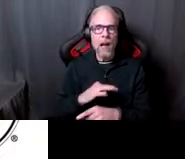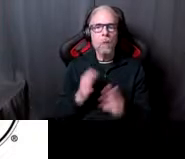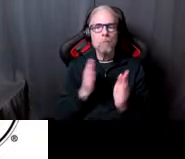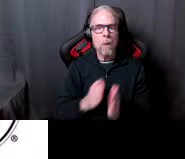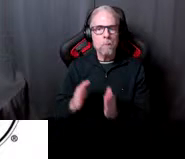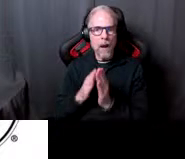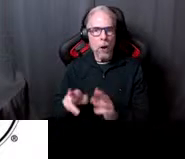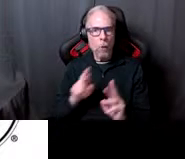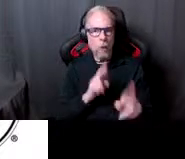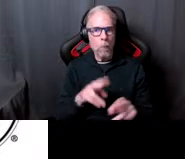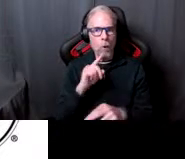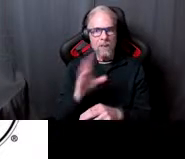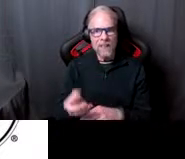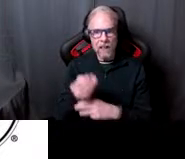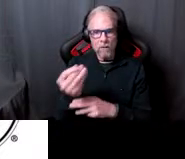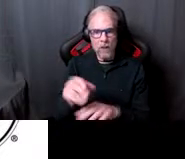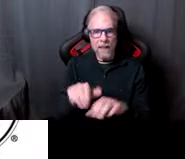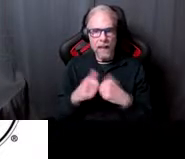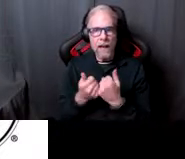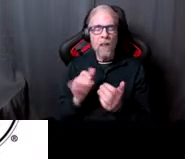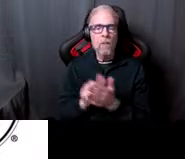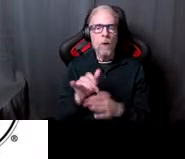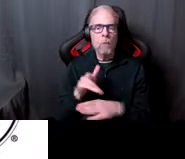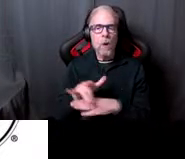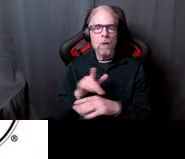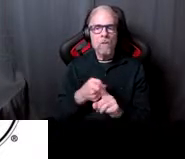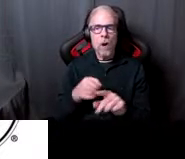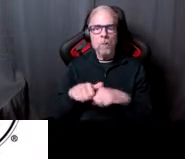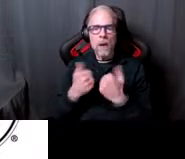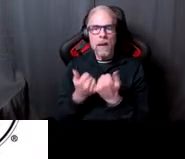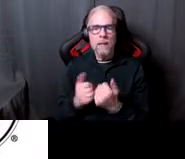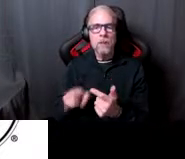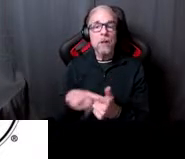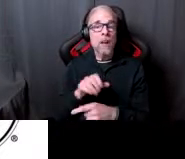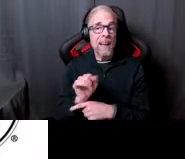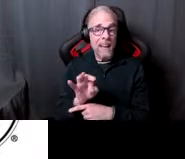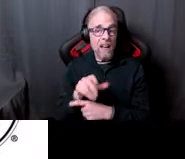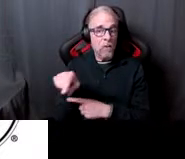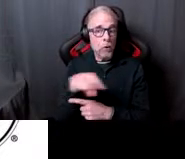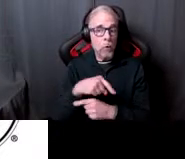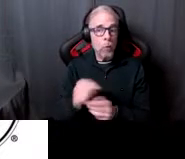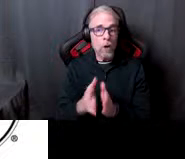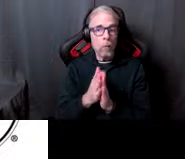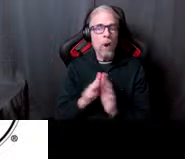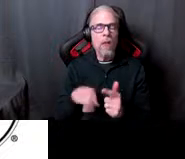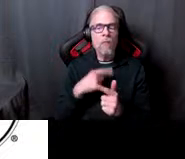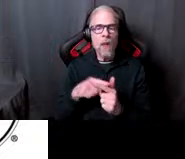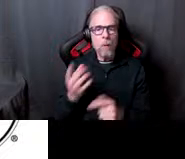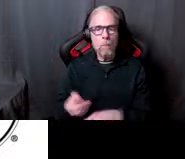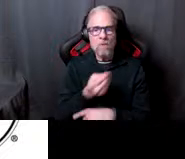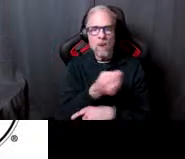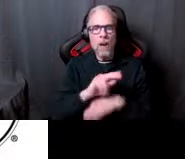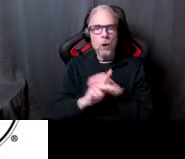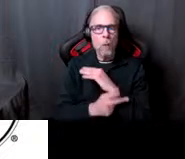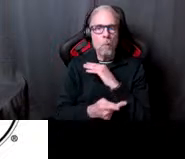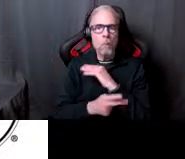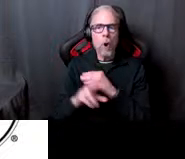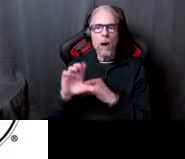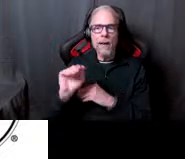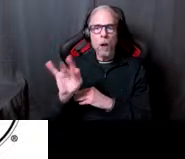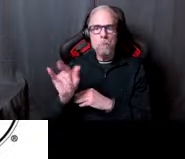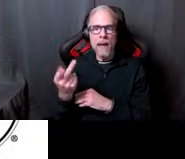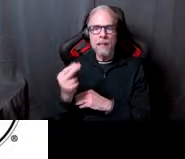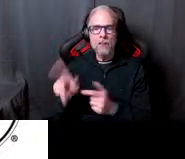the agency, which will be available from the agency upon request and will be presented to the Parks Commission as they